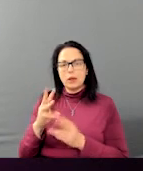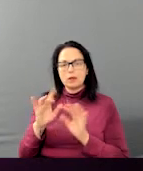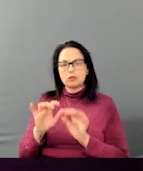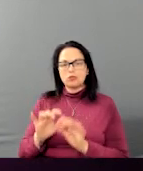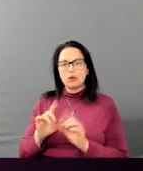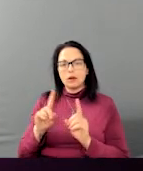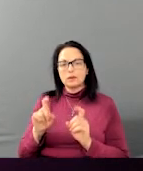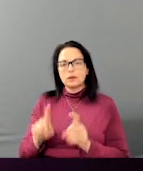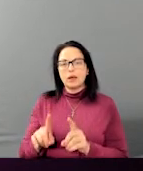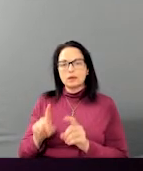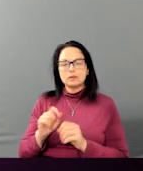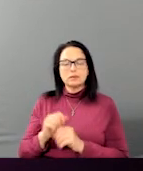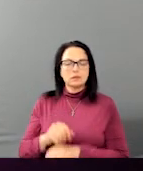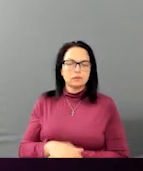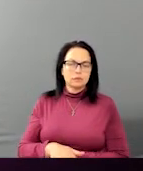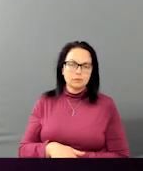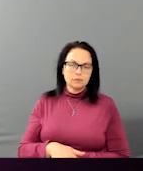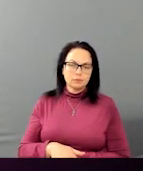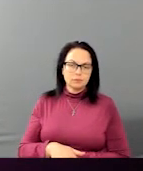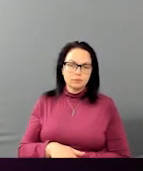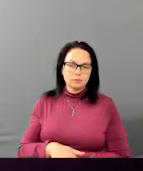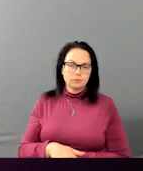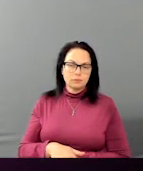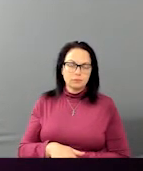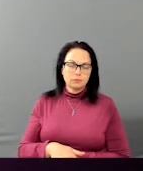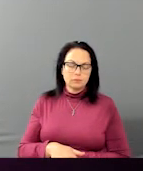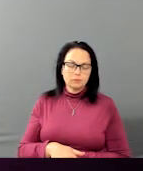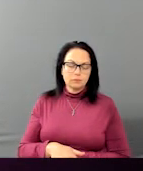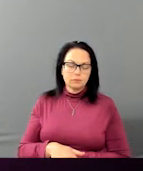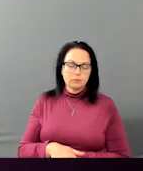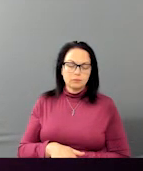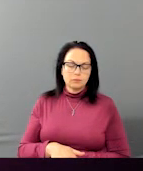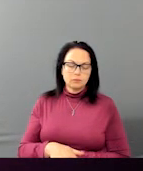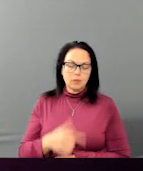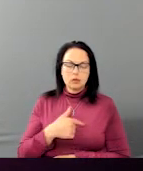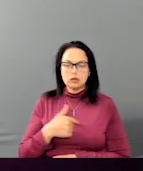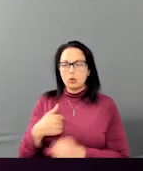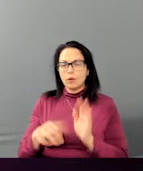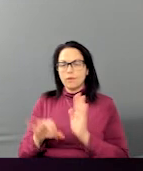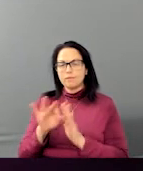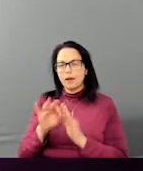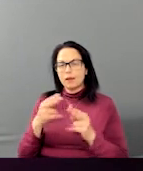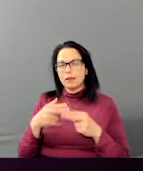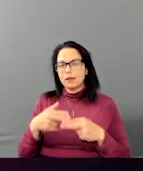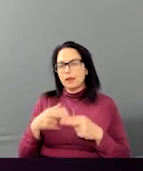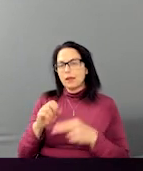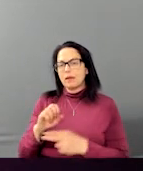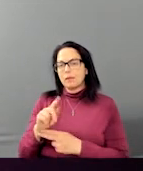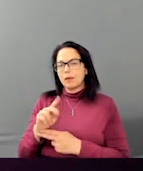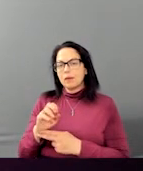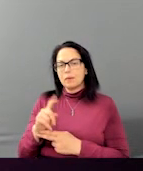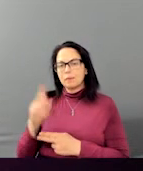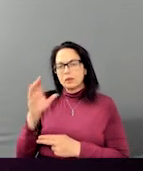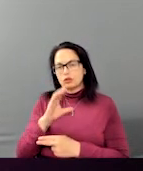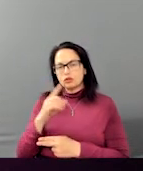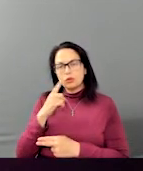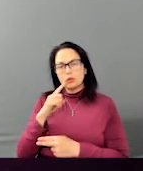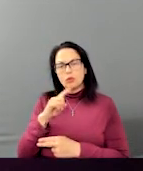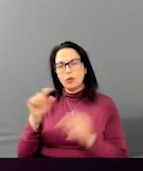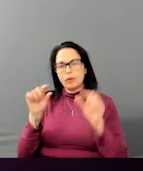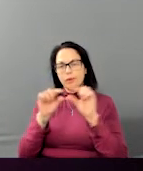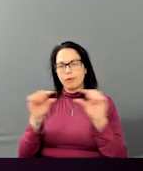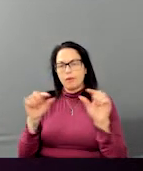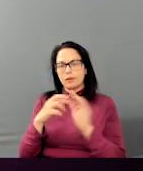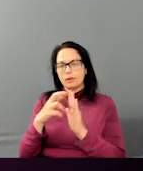So we find the team name element by searching for the heading role